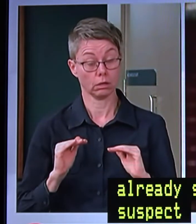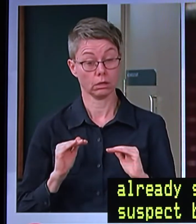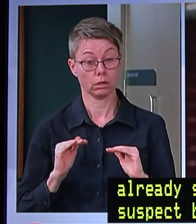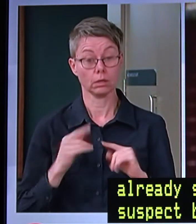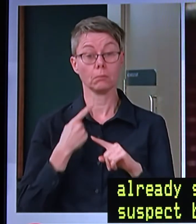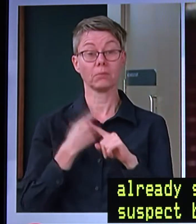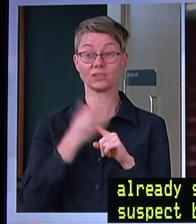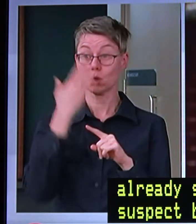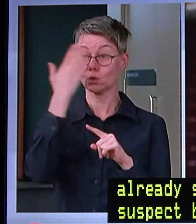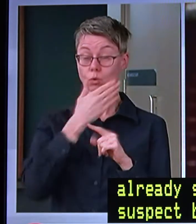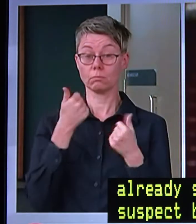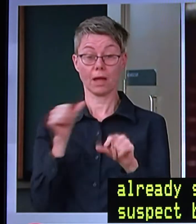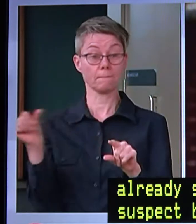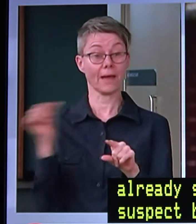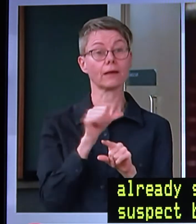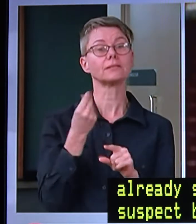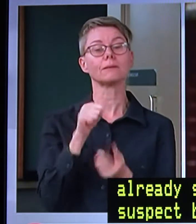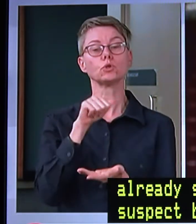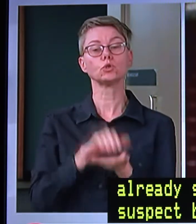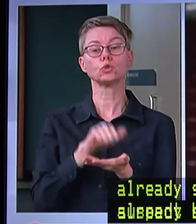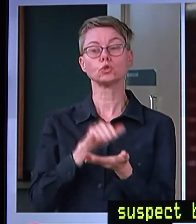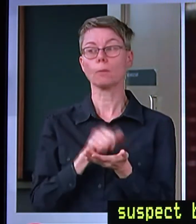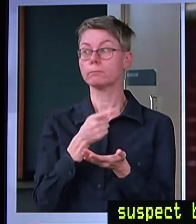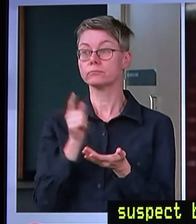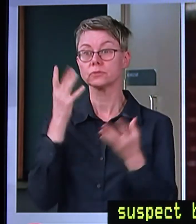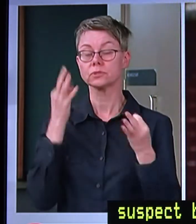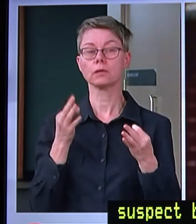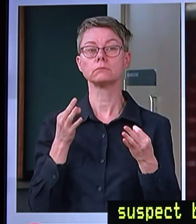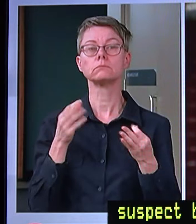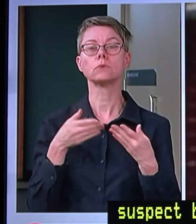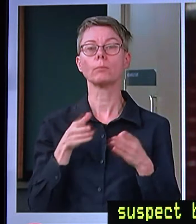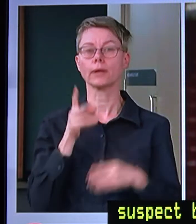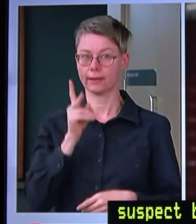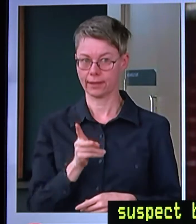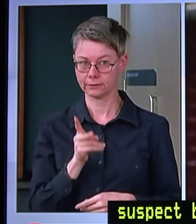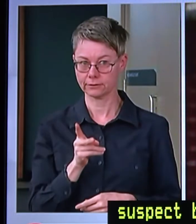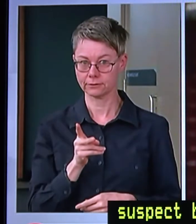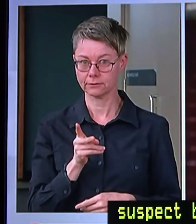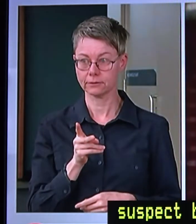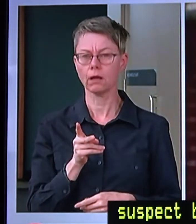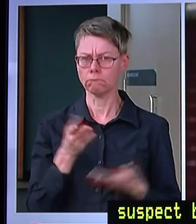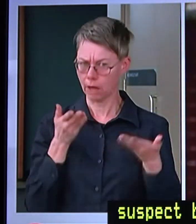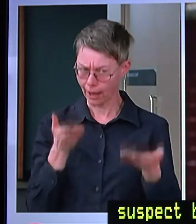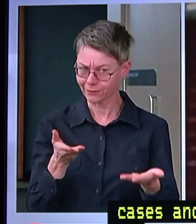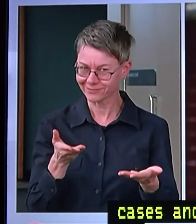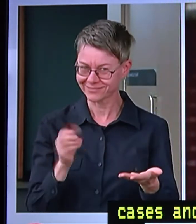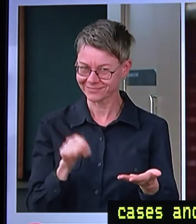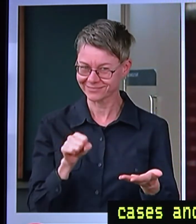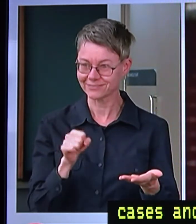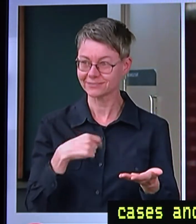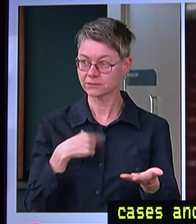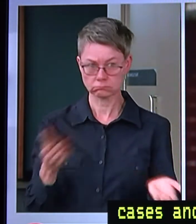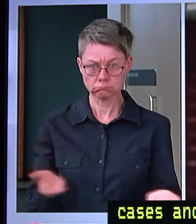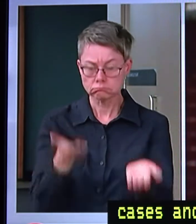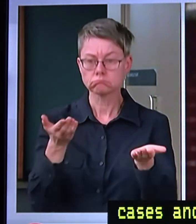also because of the advent of schools going back, some retail outlets have chosen to reopen their doors, and of course they're allowed to